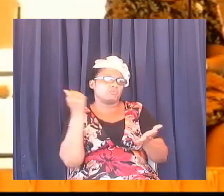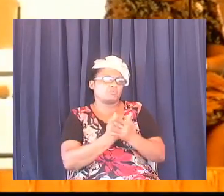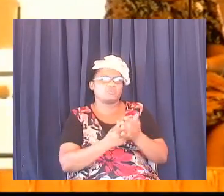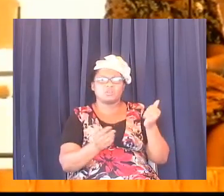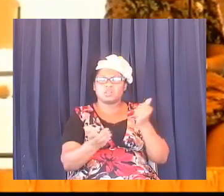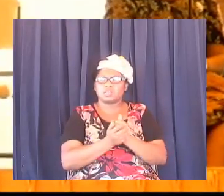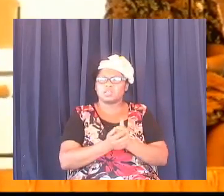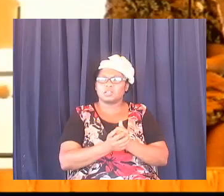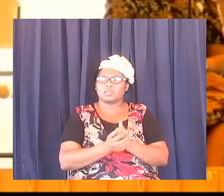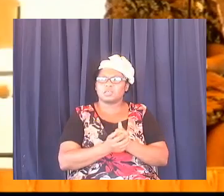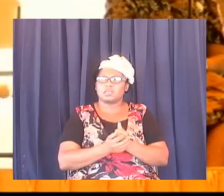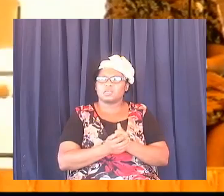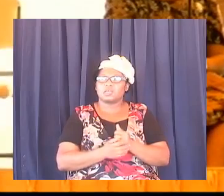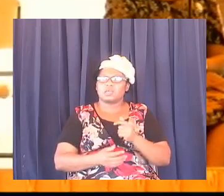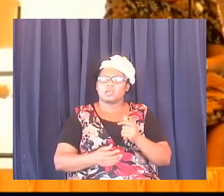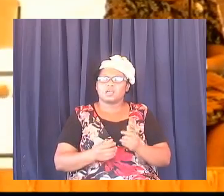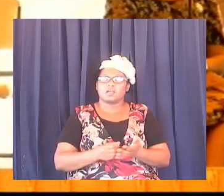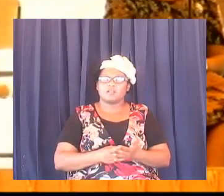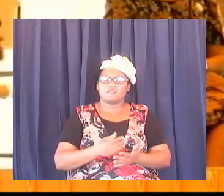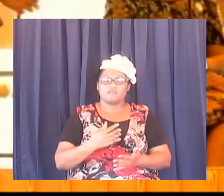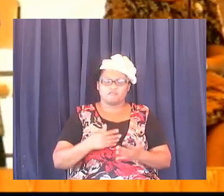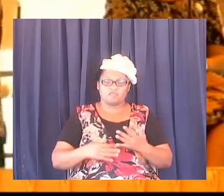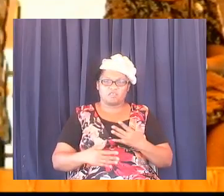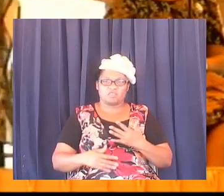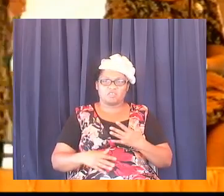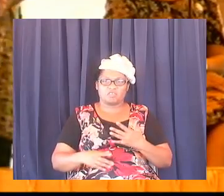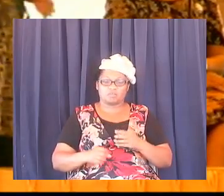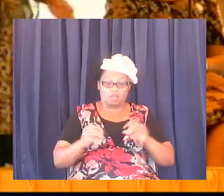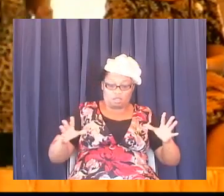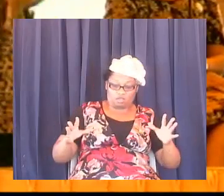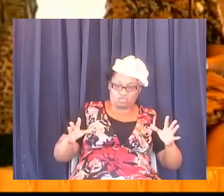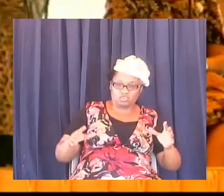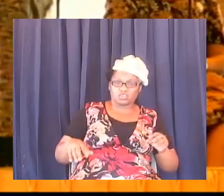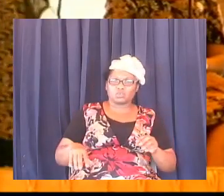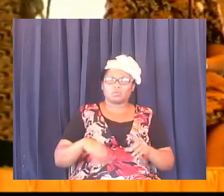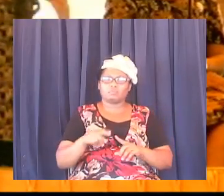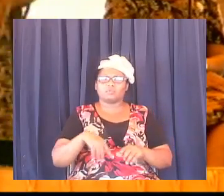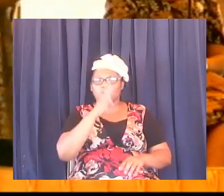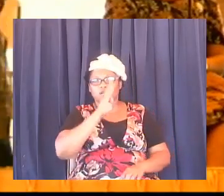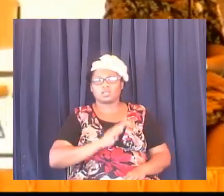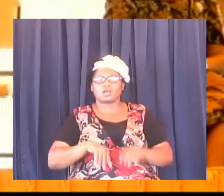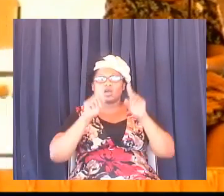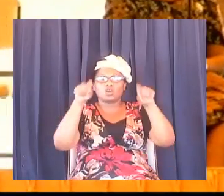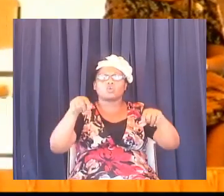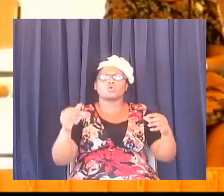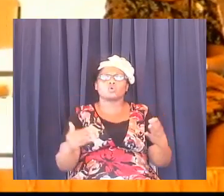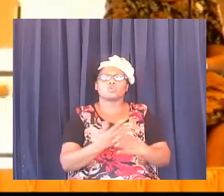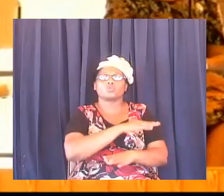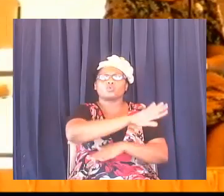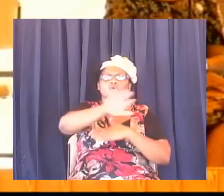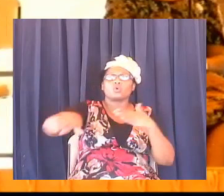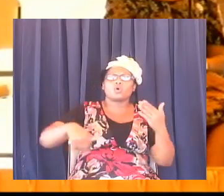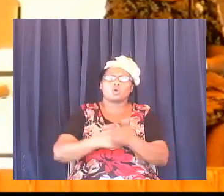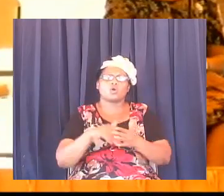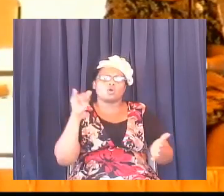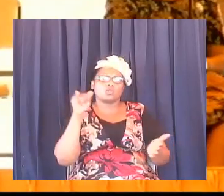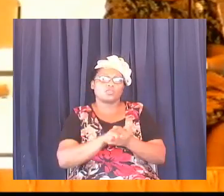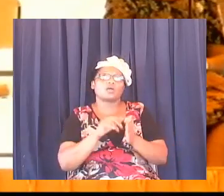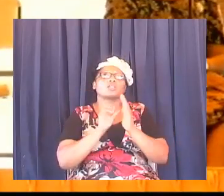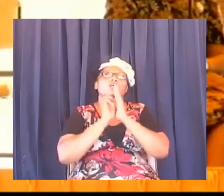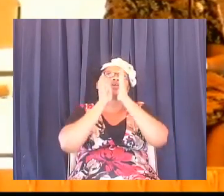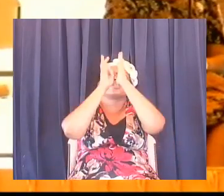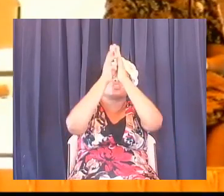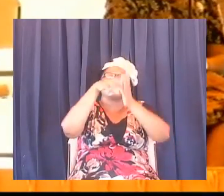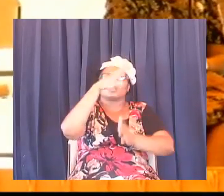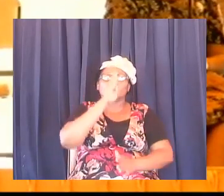we jump. But he went through all that because there's a will, and the will of God was to